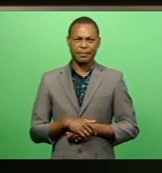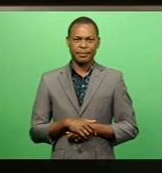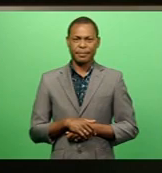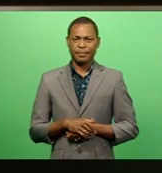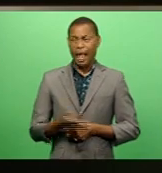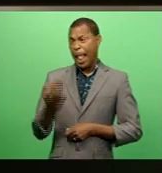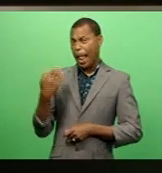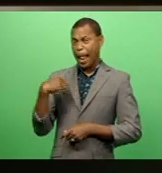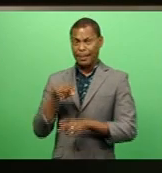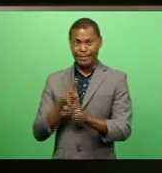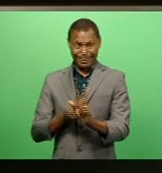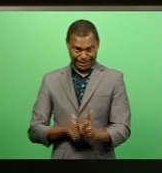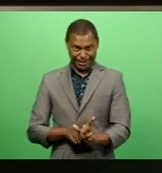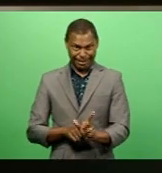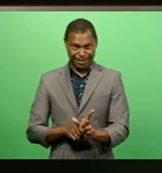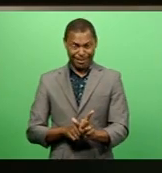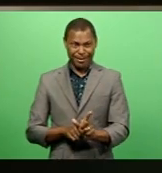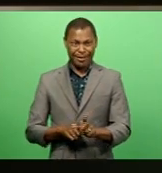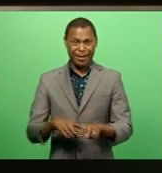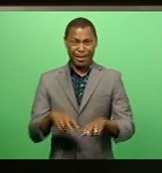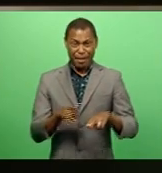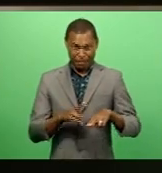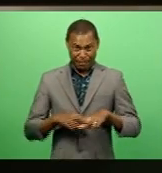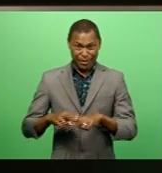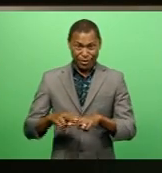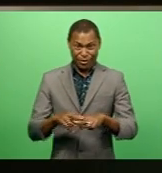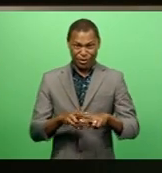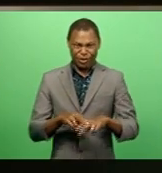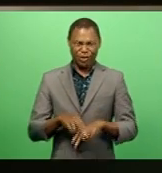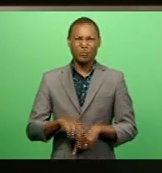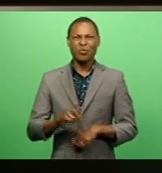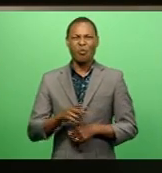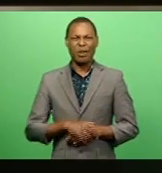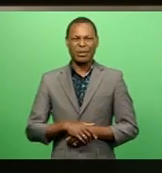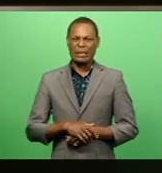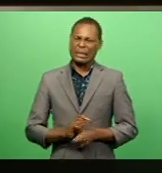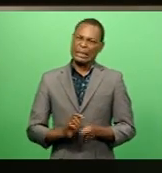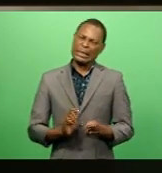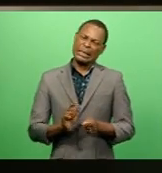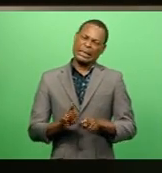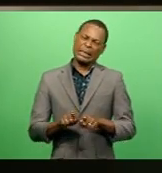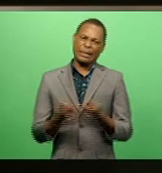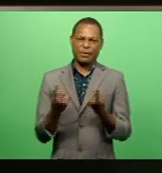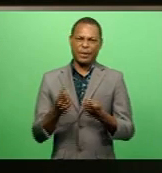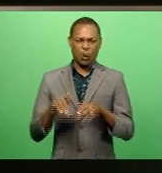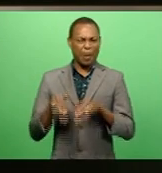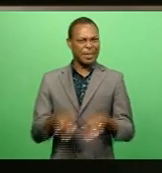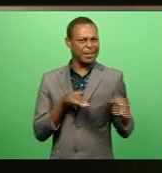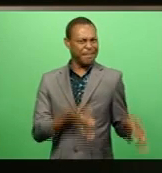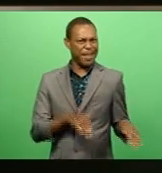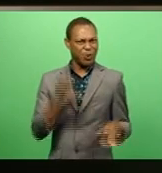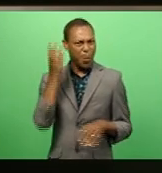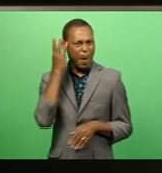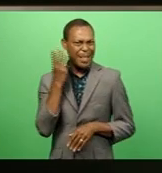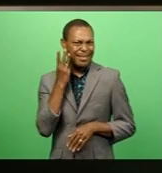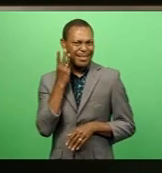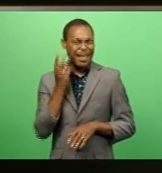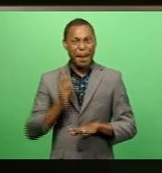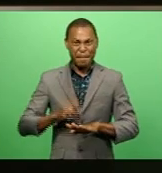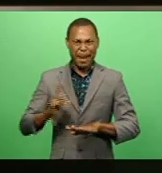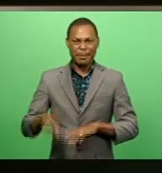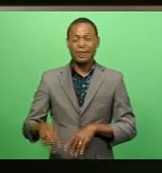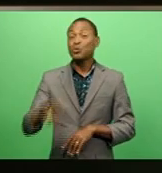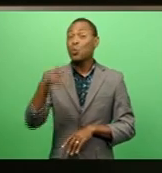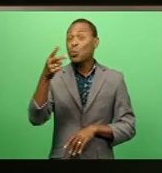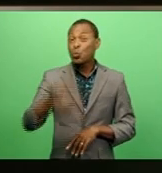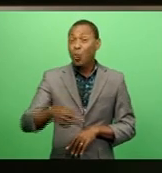year, Fiji made a difference in terms of participation of women in Parliament, whereby